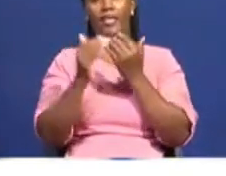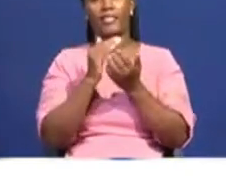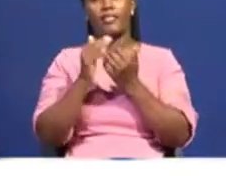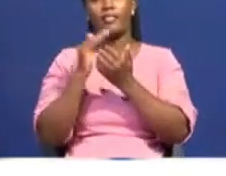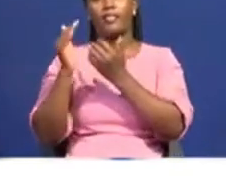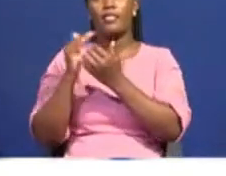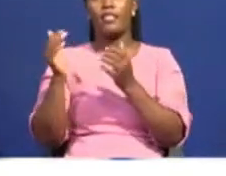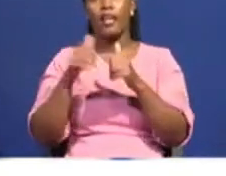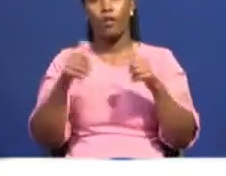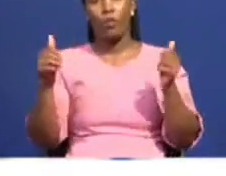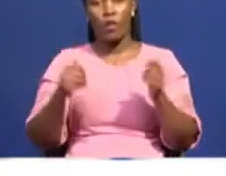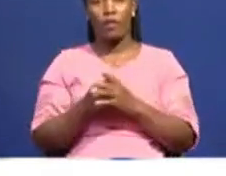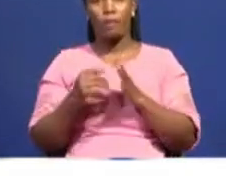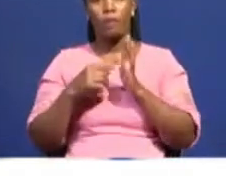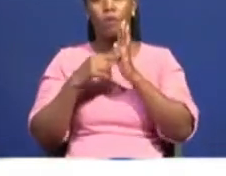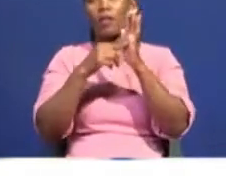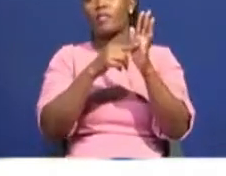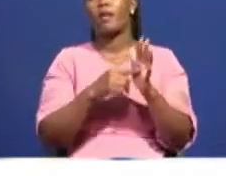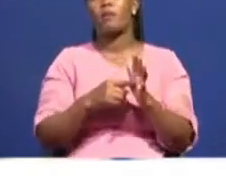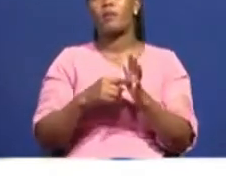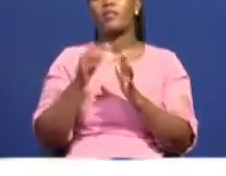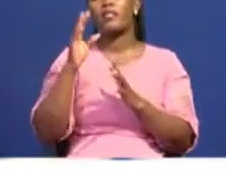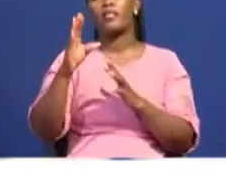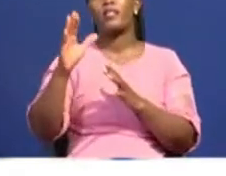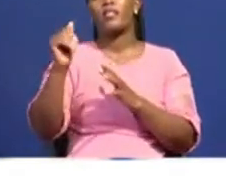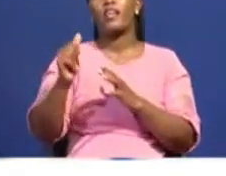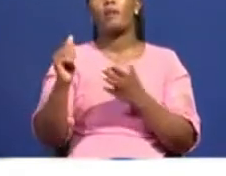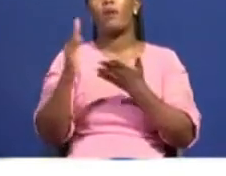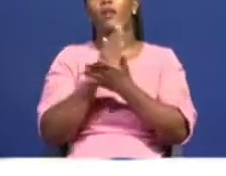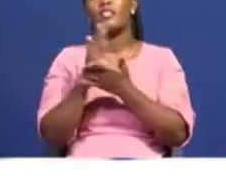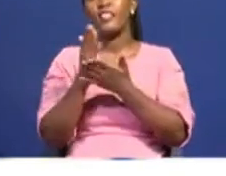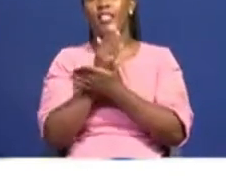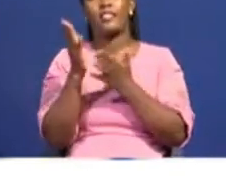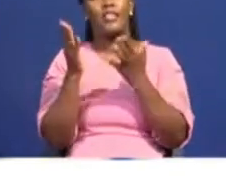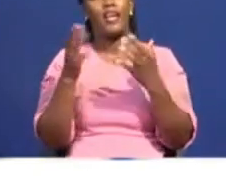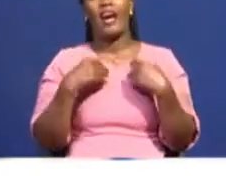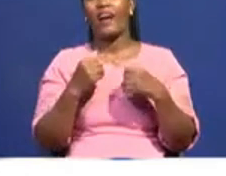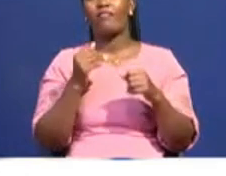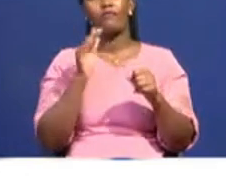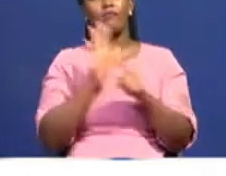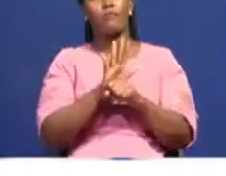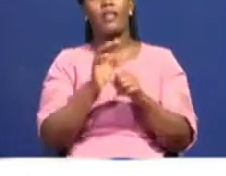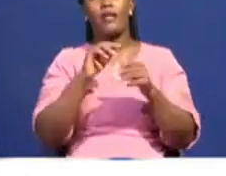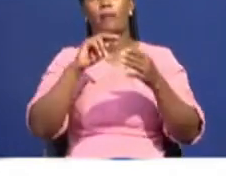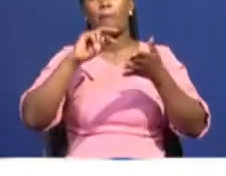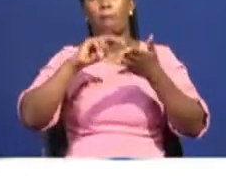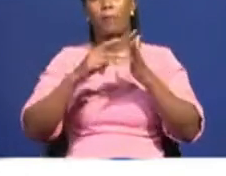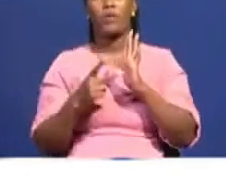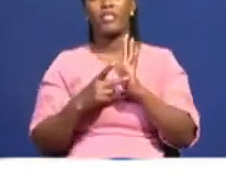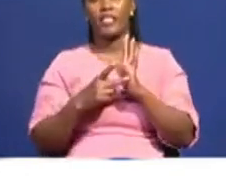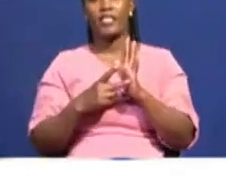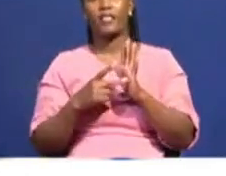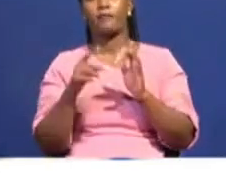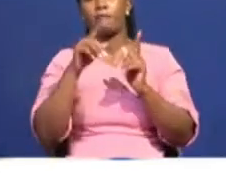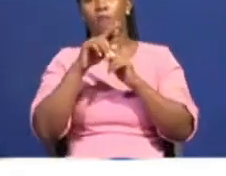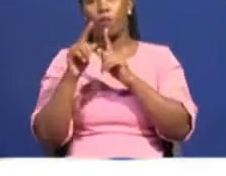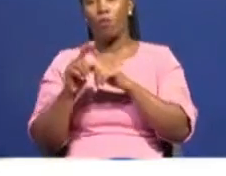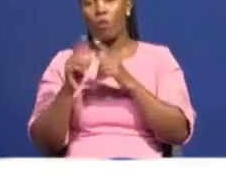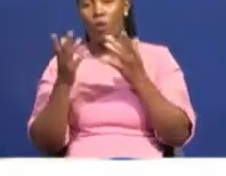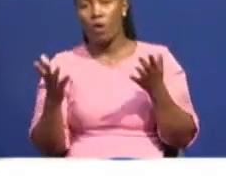the carbon market side of things, as much there's been quite some blowback on some projects where you find that